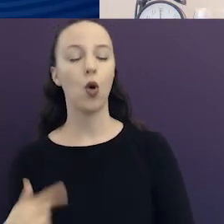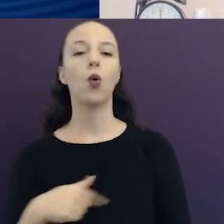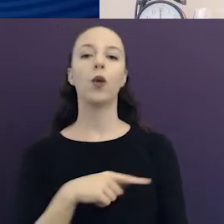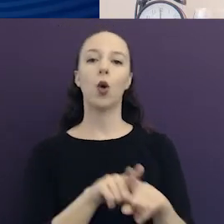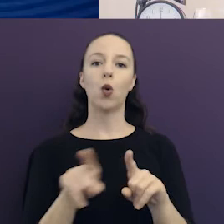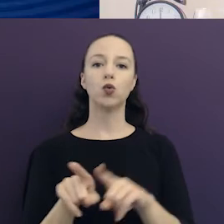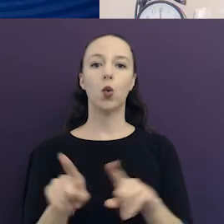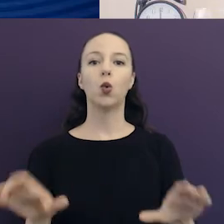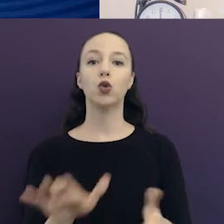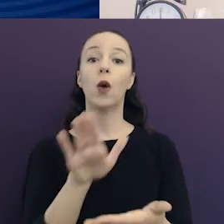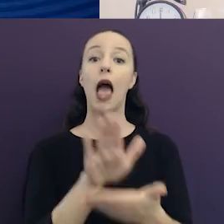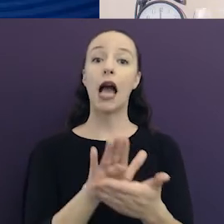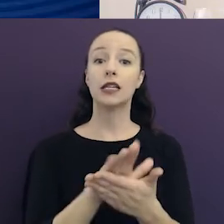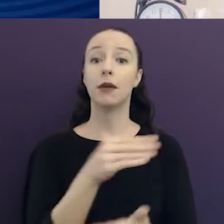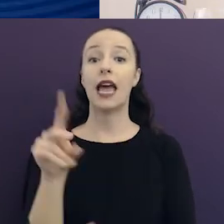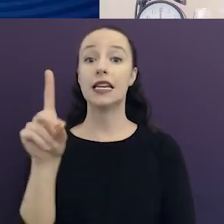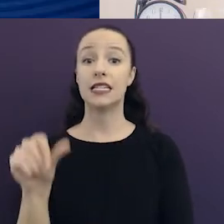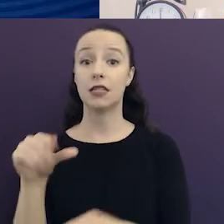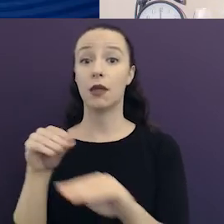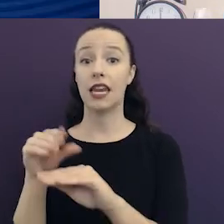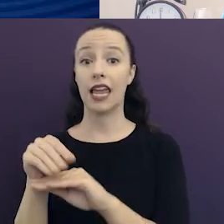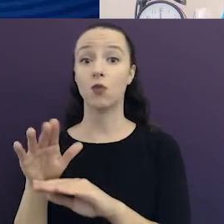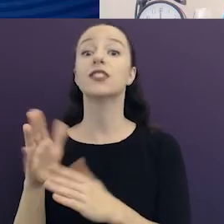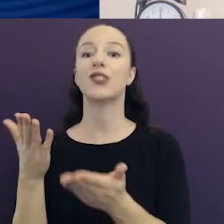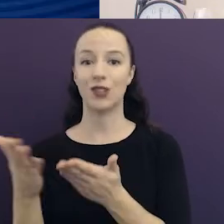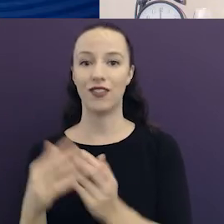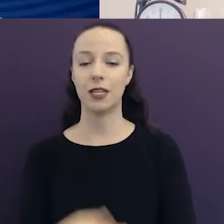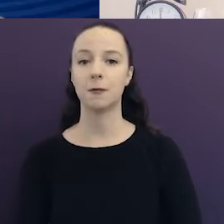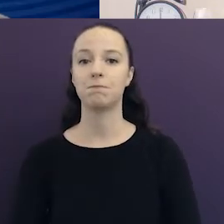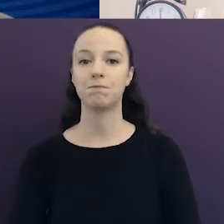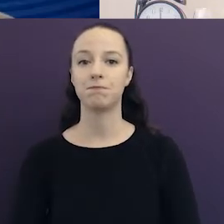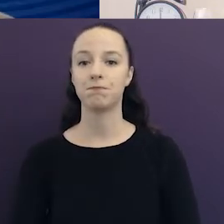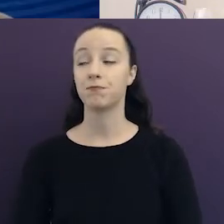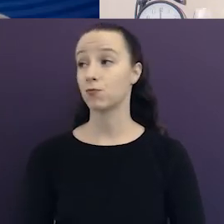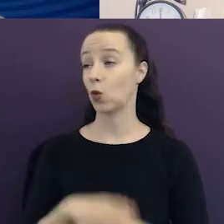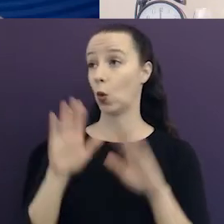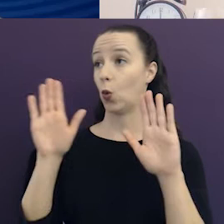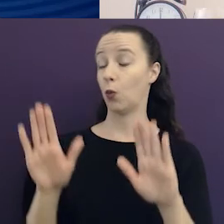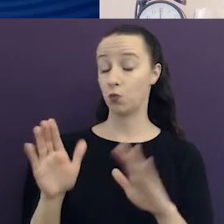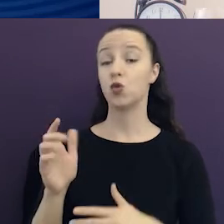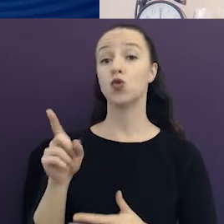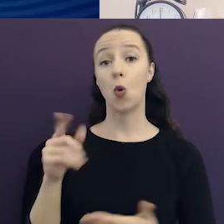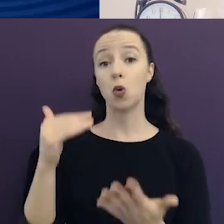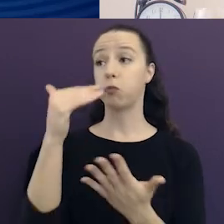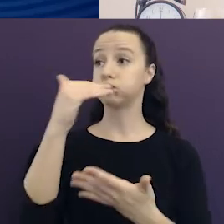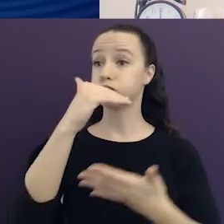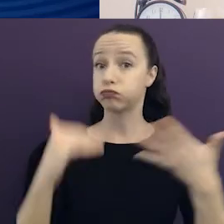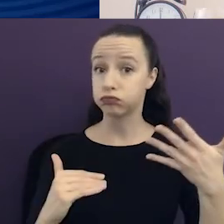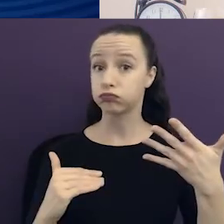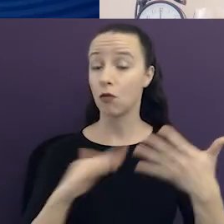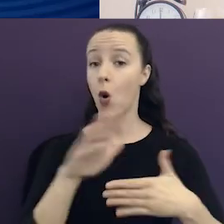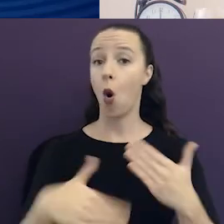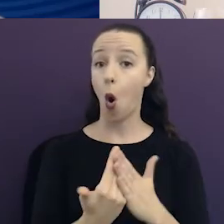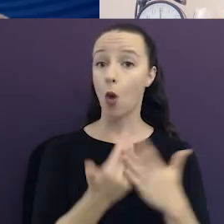and disability counseling services. Yeah, really great. And so you've listed all these great accommodations